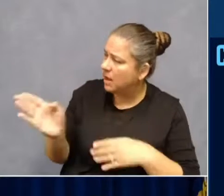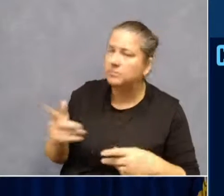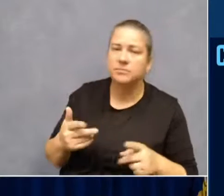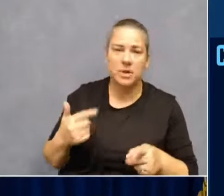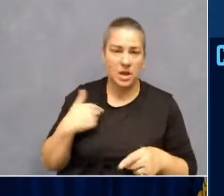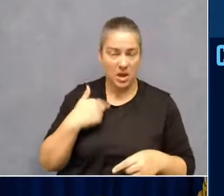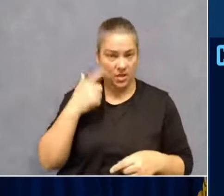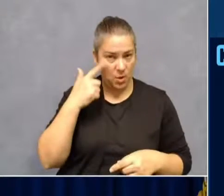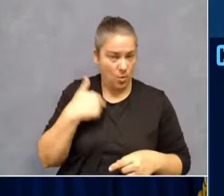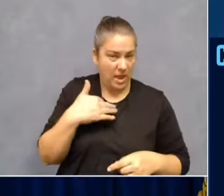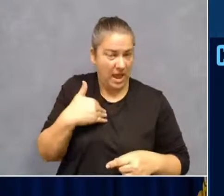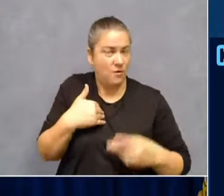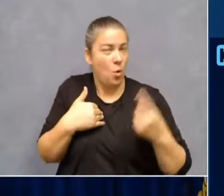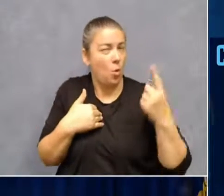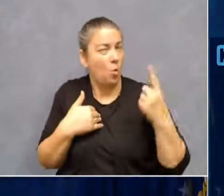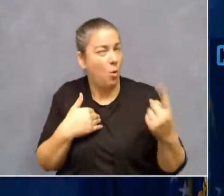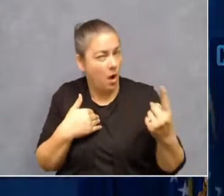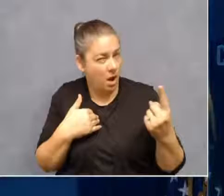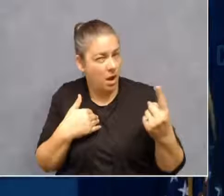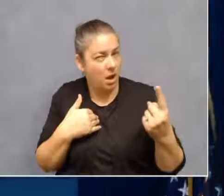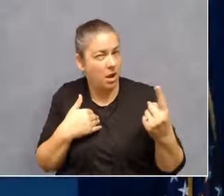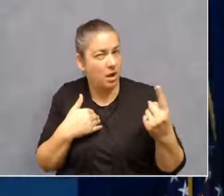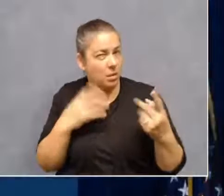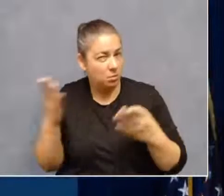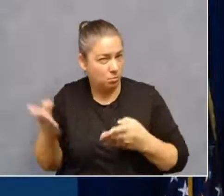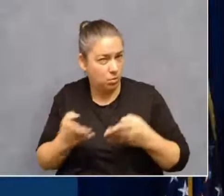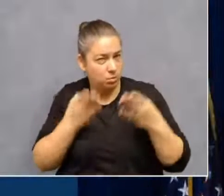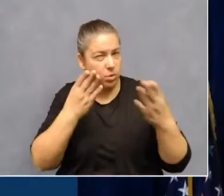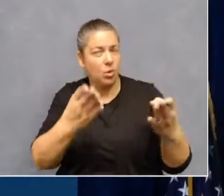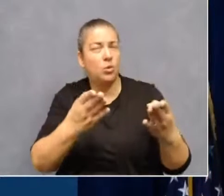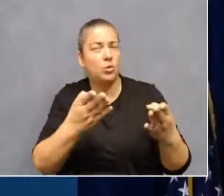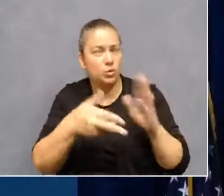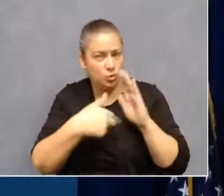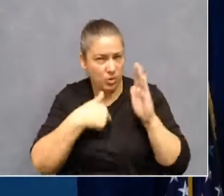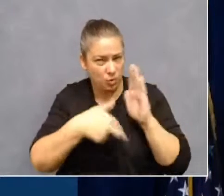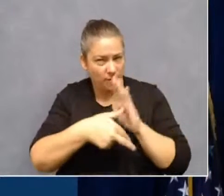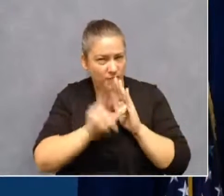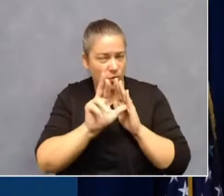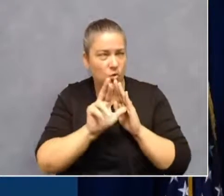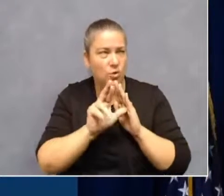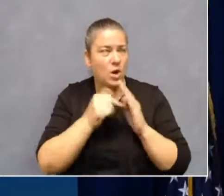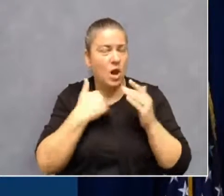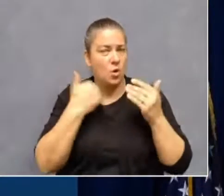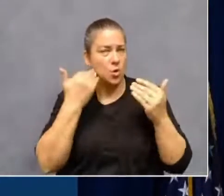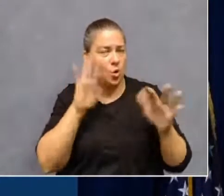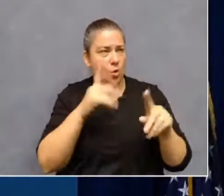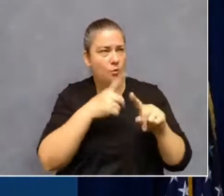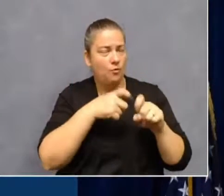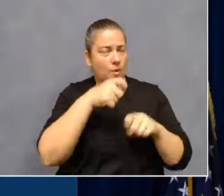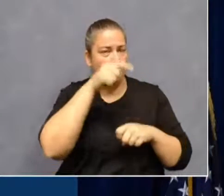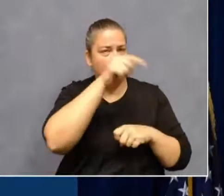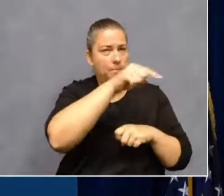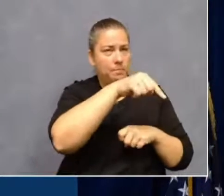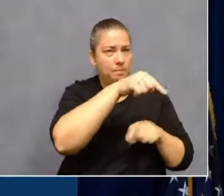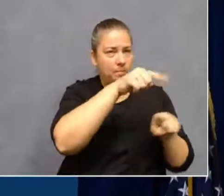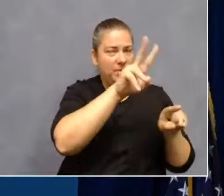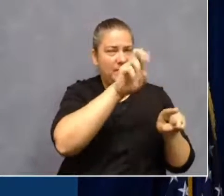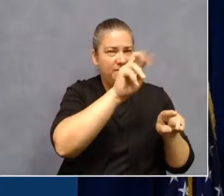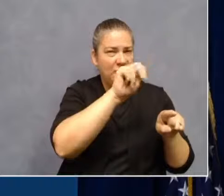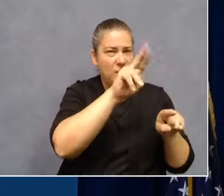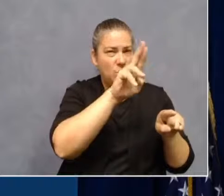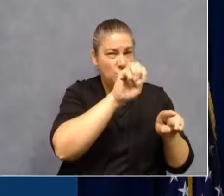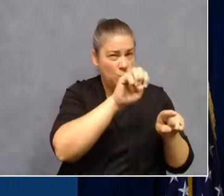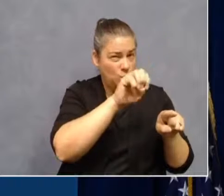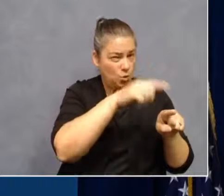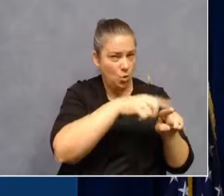those under review and are communicating. I don't know if that's from the venue or from the university, though.